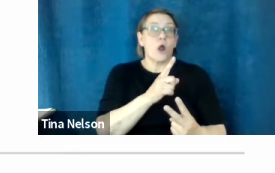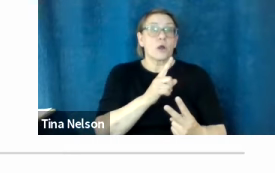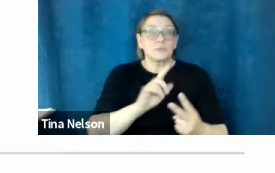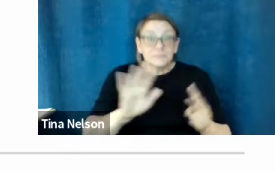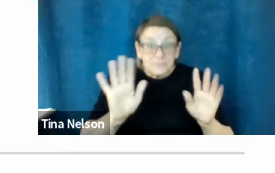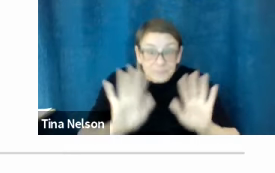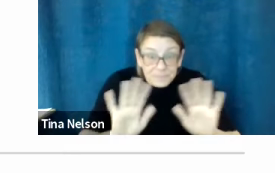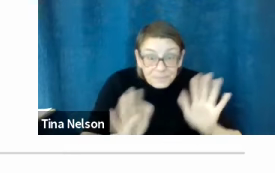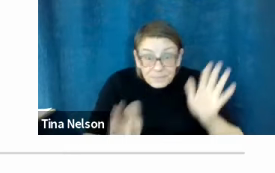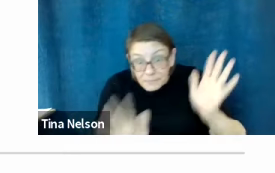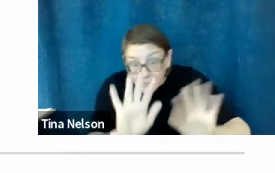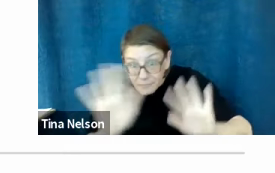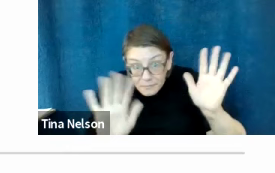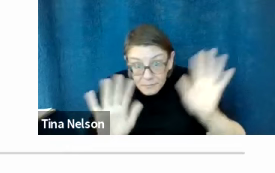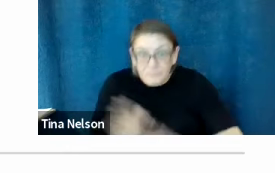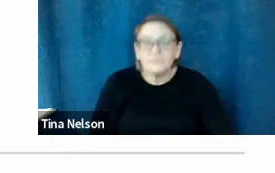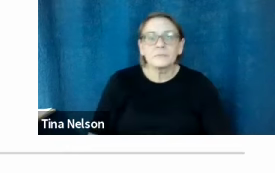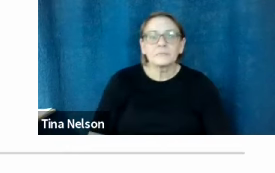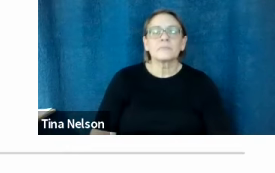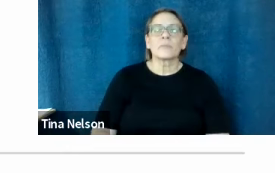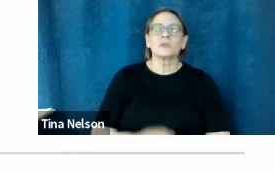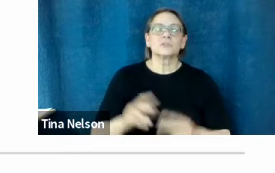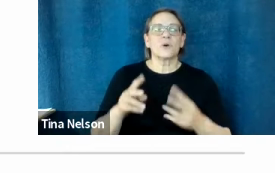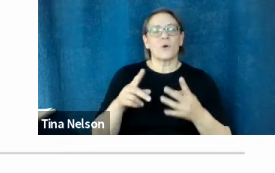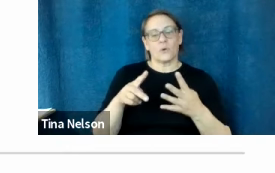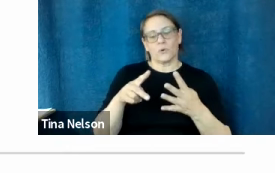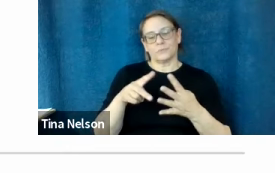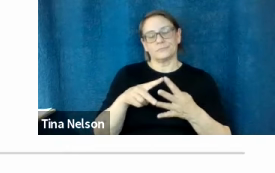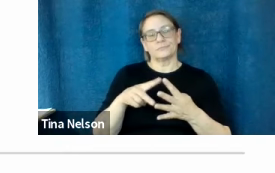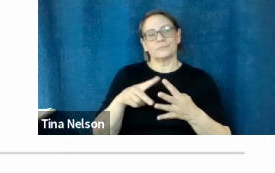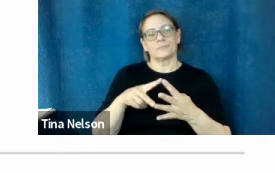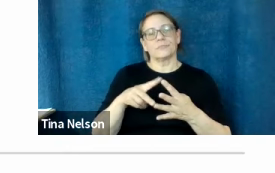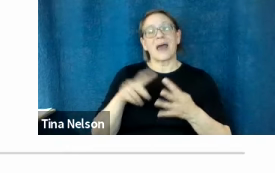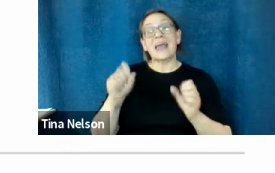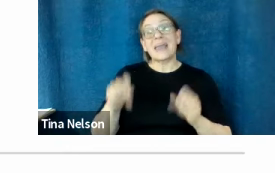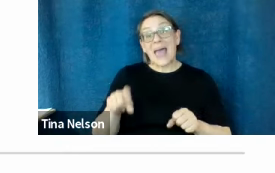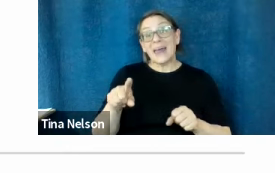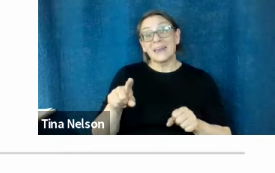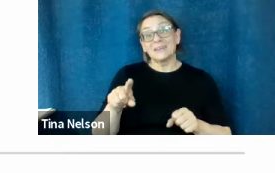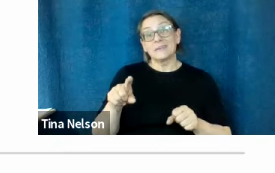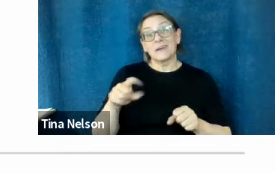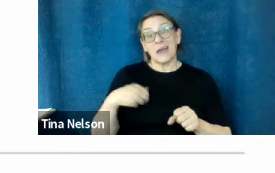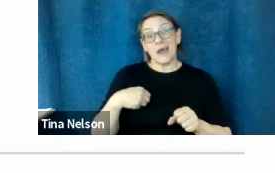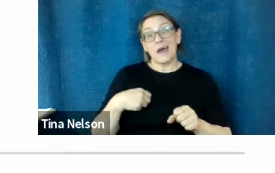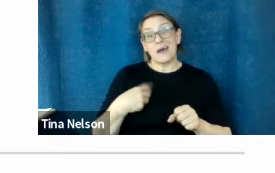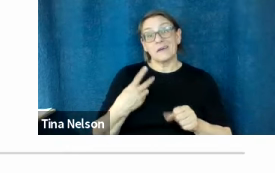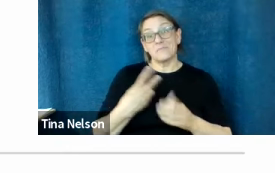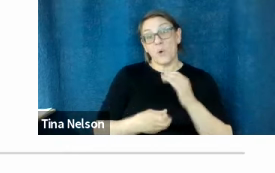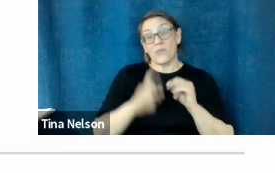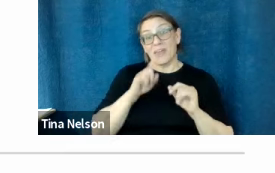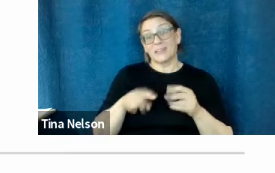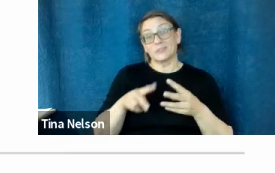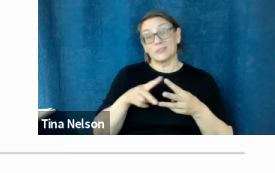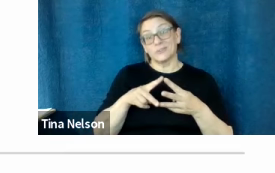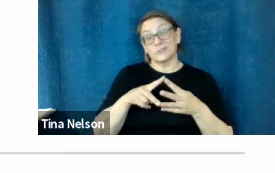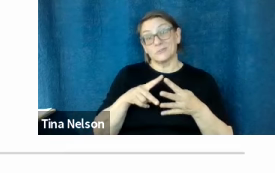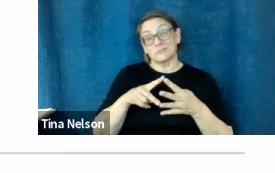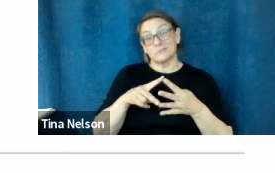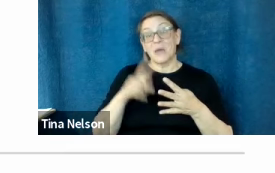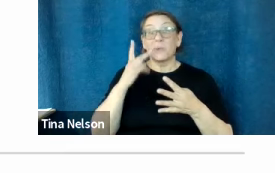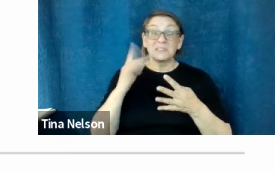making small gestures in the field of vision. So here again is another question where you could have some answers in both categories. And we can see